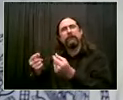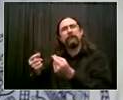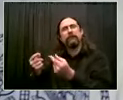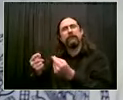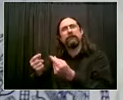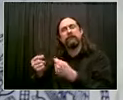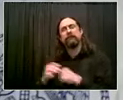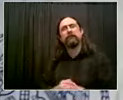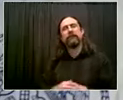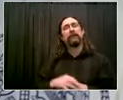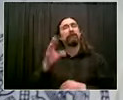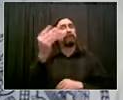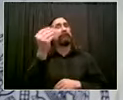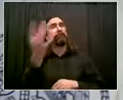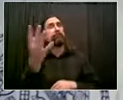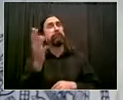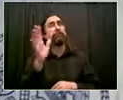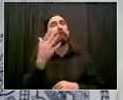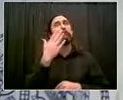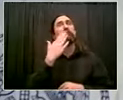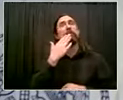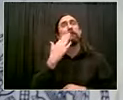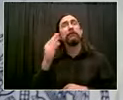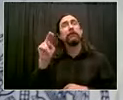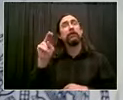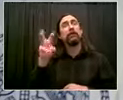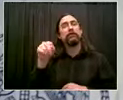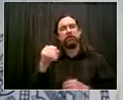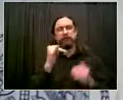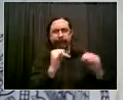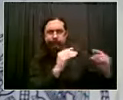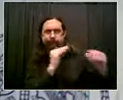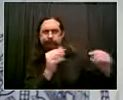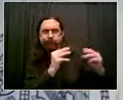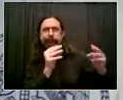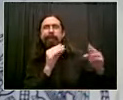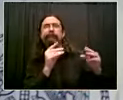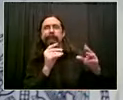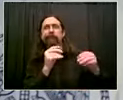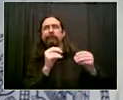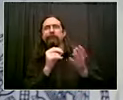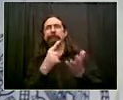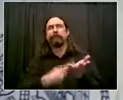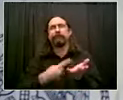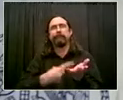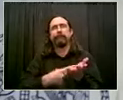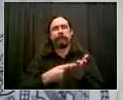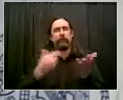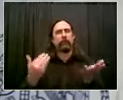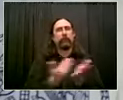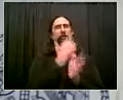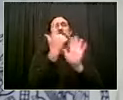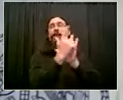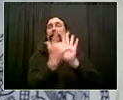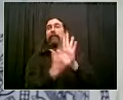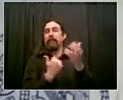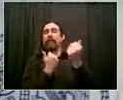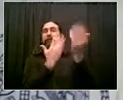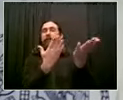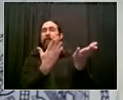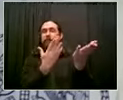strengthen the parole system. You'll hear from her in a moment. Here's the bottom line. In the city of New York, we focus on